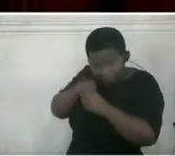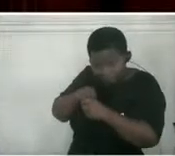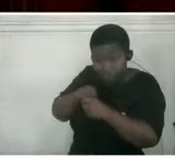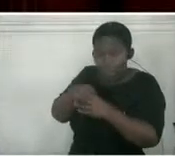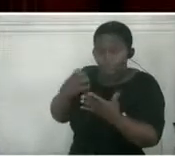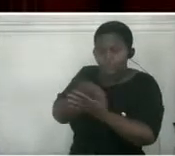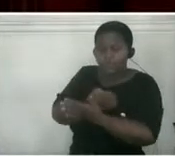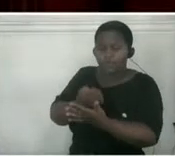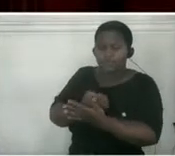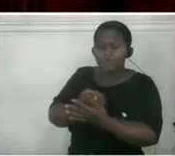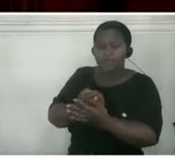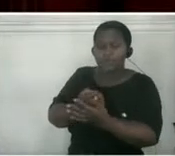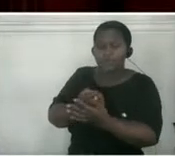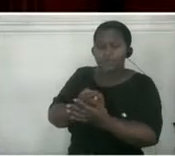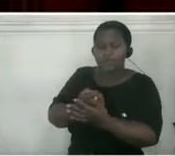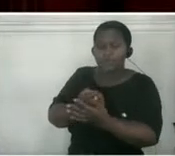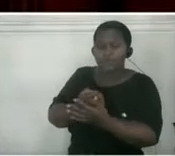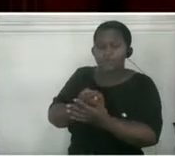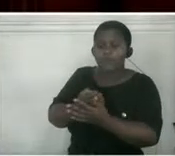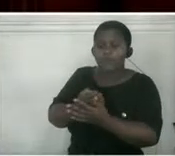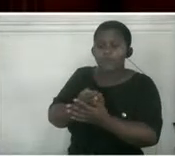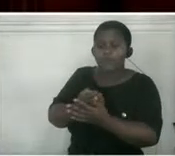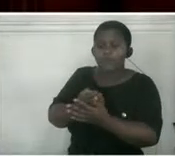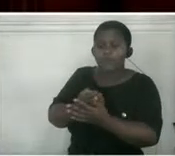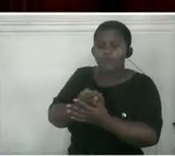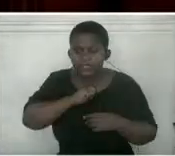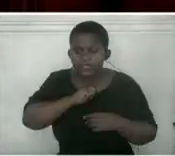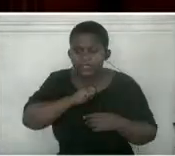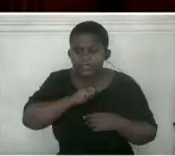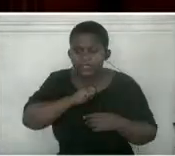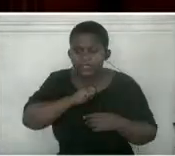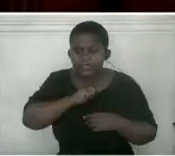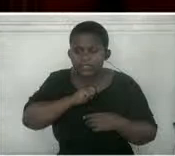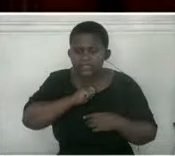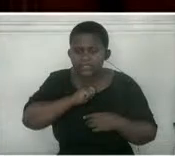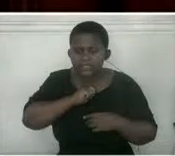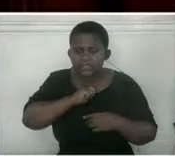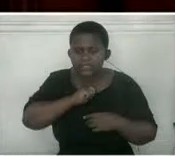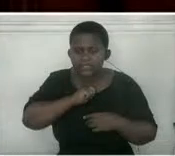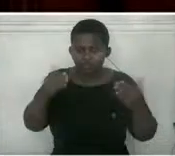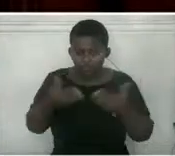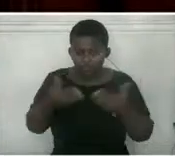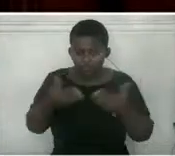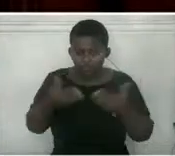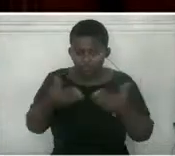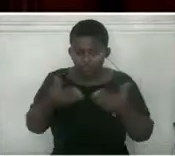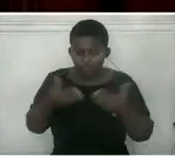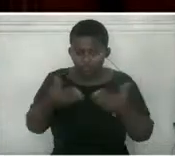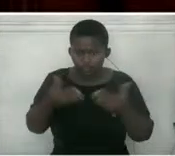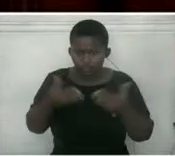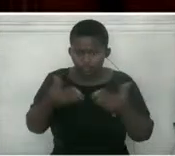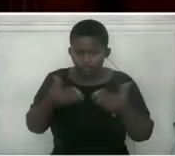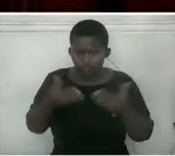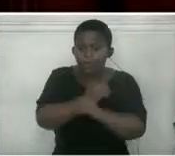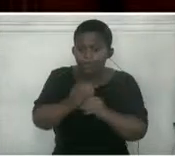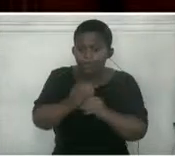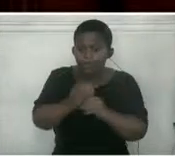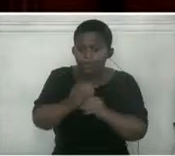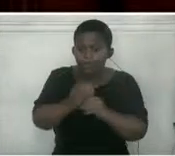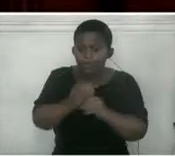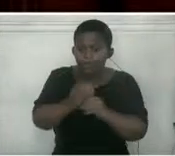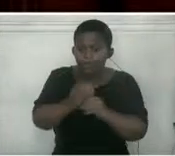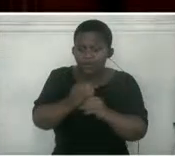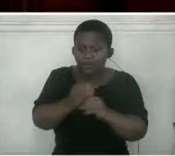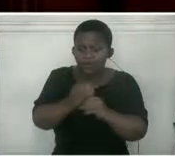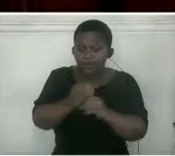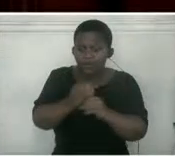emnothweni. Siwuhulumeni waKwaZulu Natal sethule uxhaso bizwa ngeoperation Vula